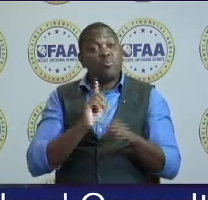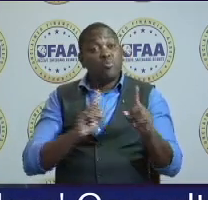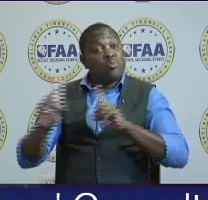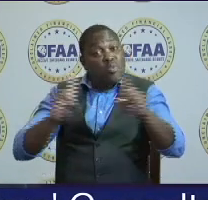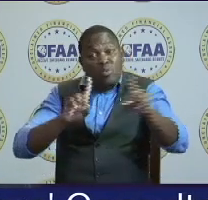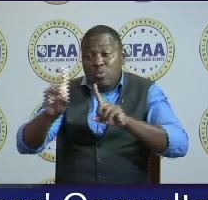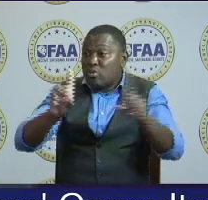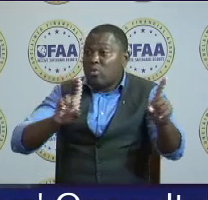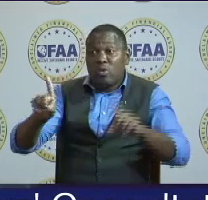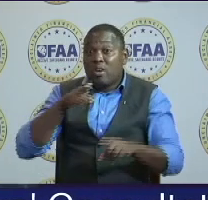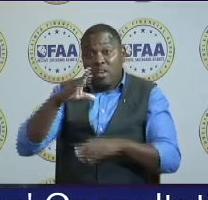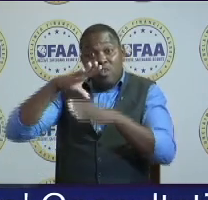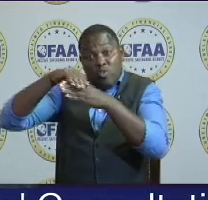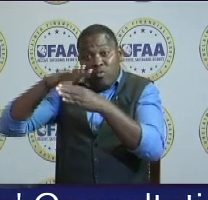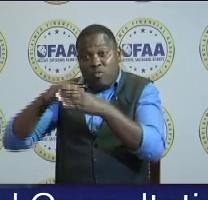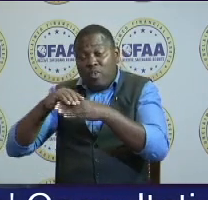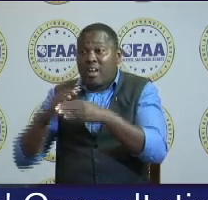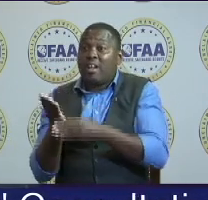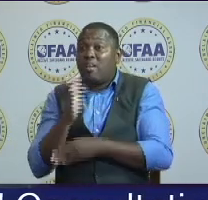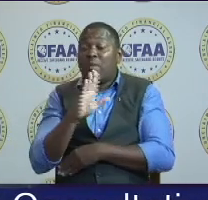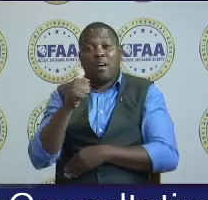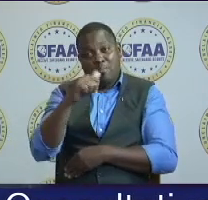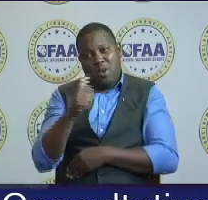if you have not filed any returns, whoever you meet in the streets,